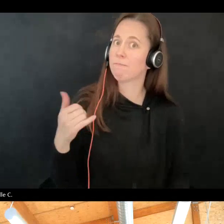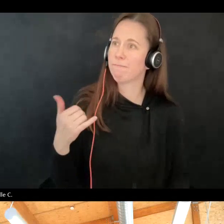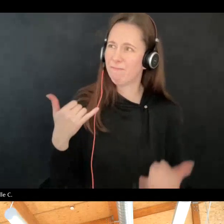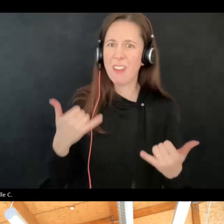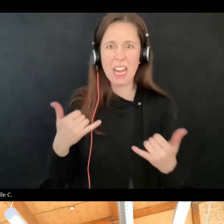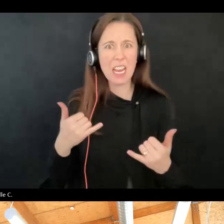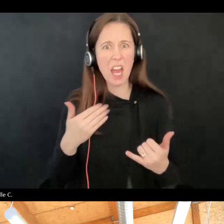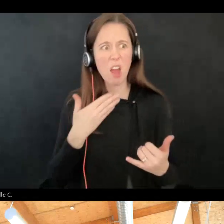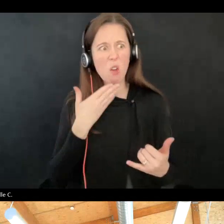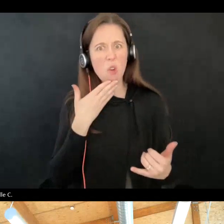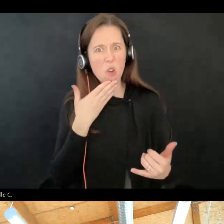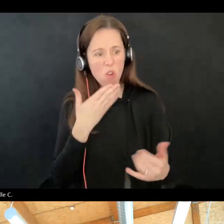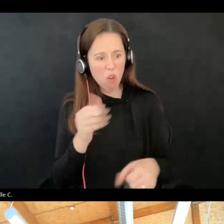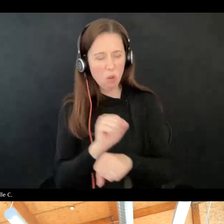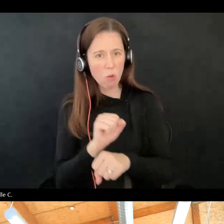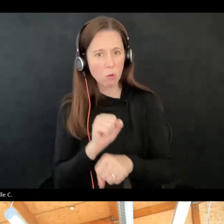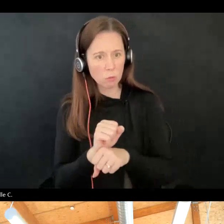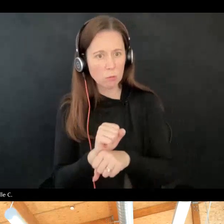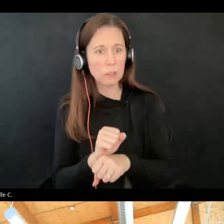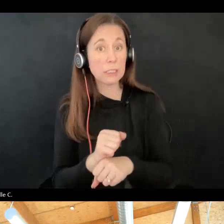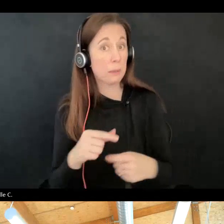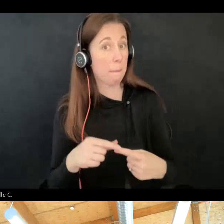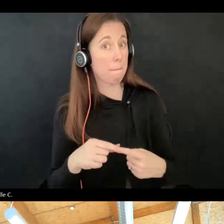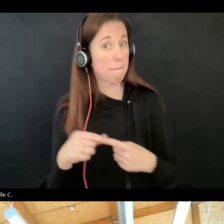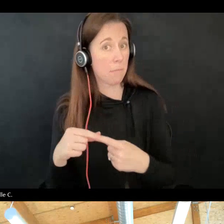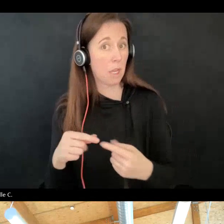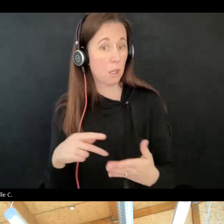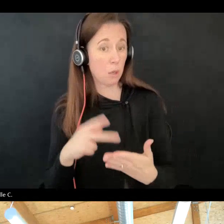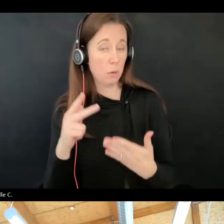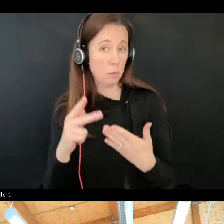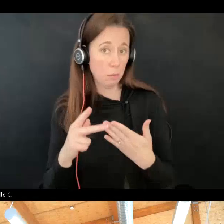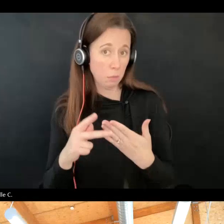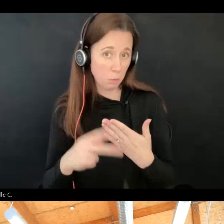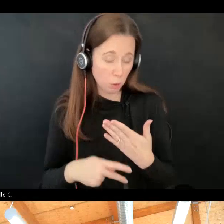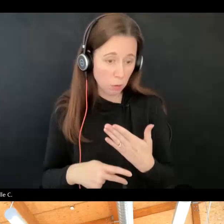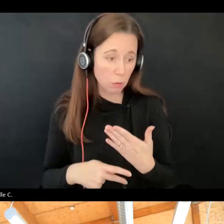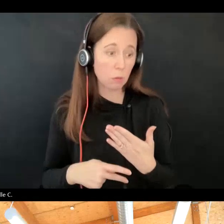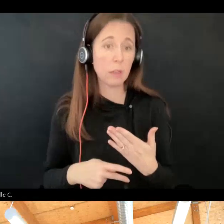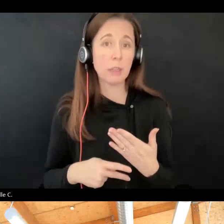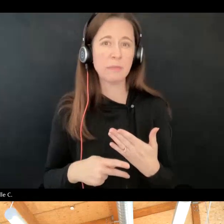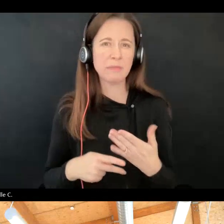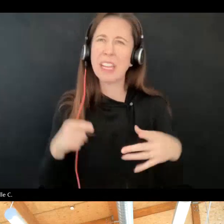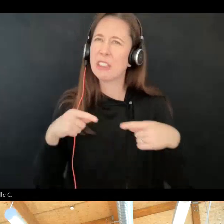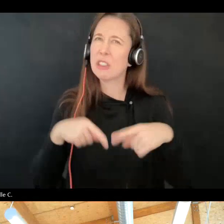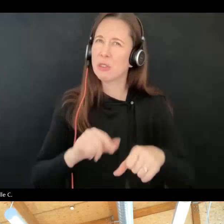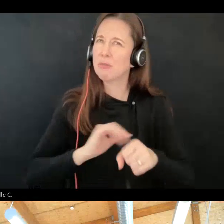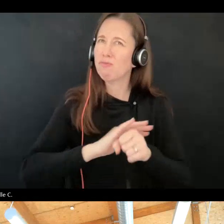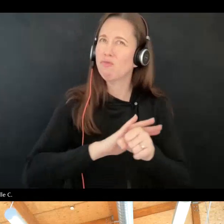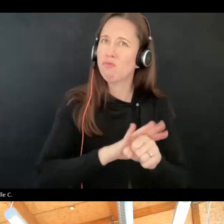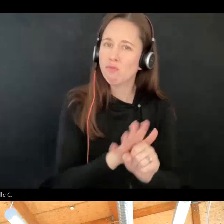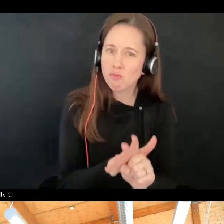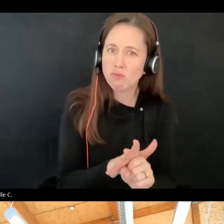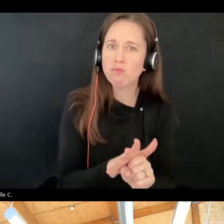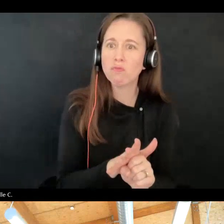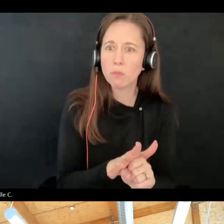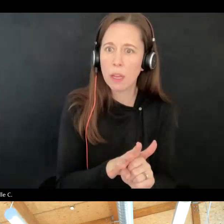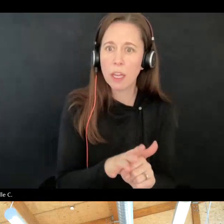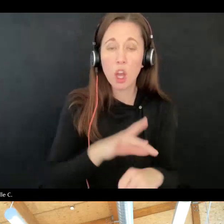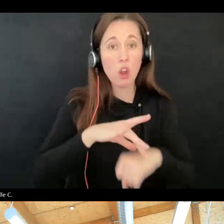their regular programming, but special programming. I'm going to say during the pandemic, their Earth